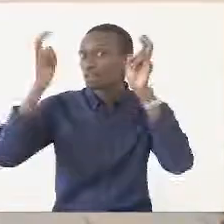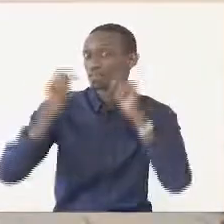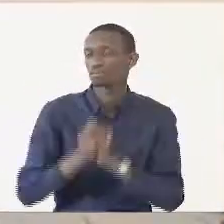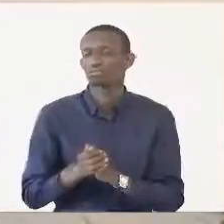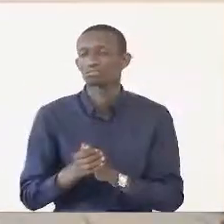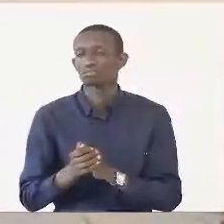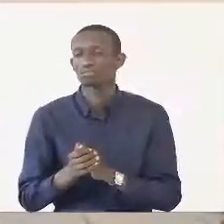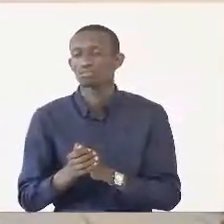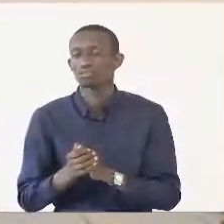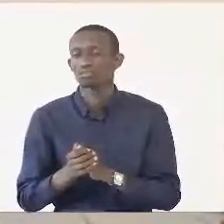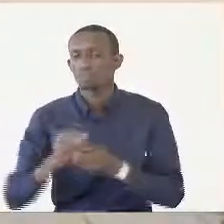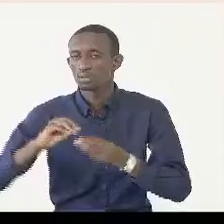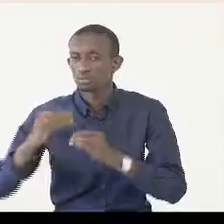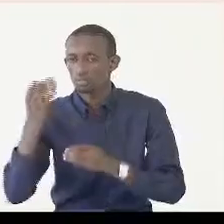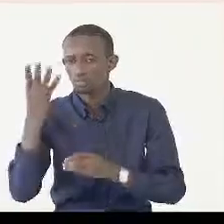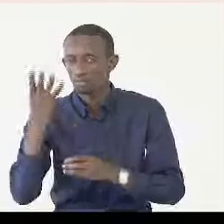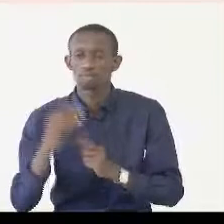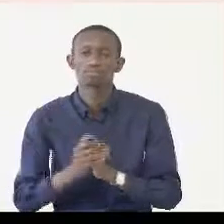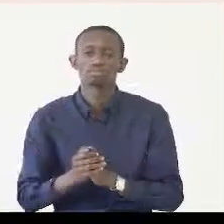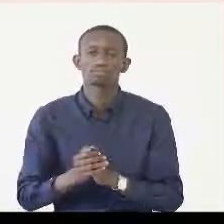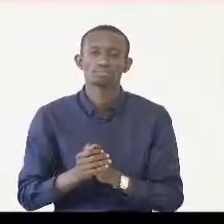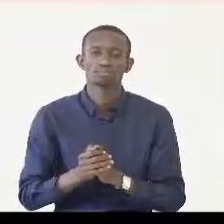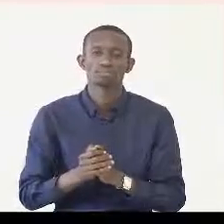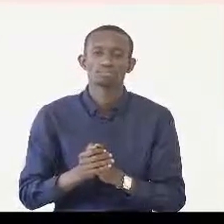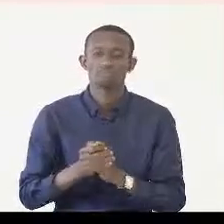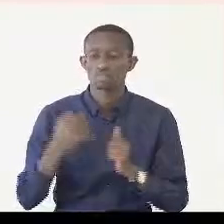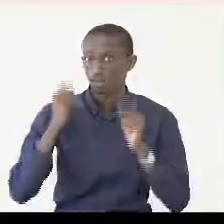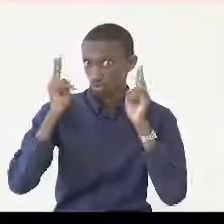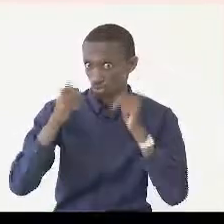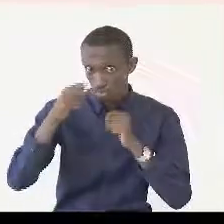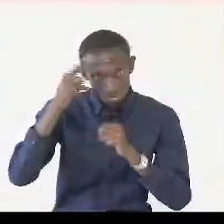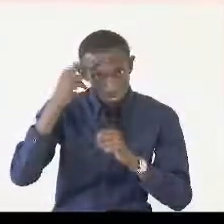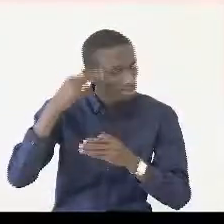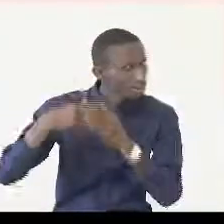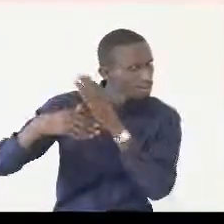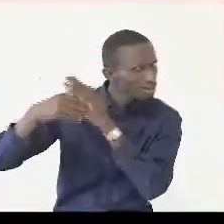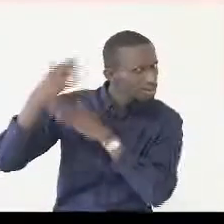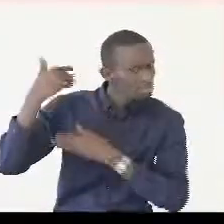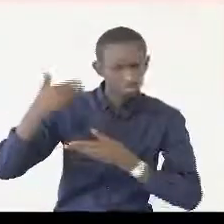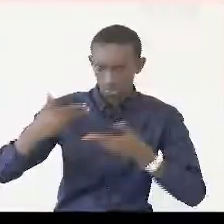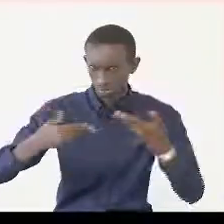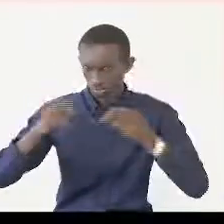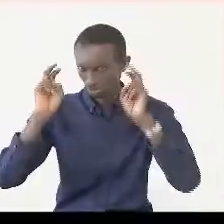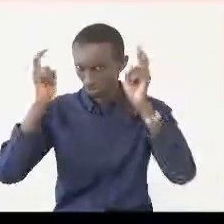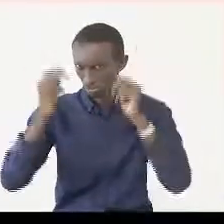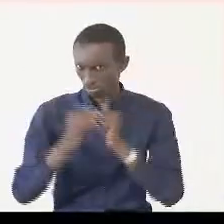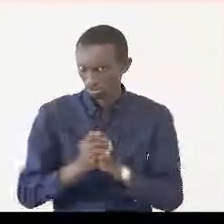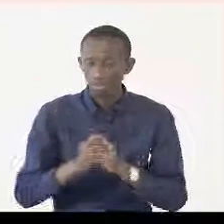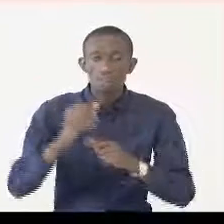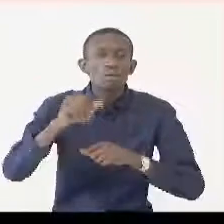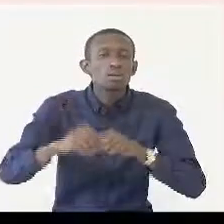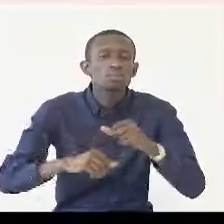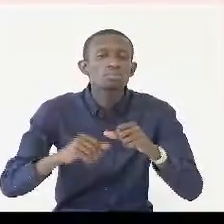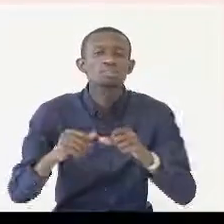discussing. And I hope you remember the last lesson that we were discussing. It was about